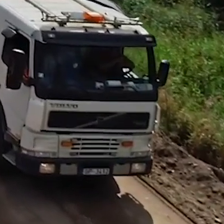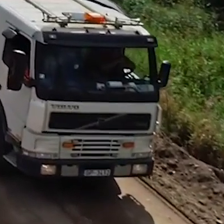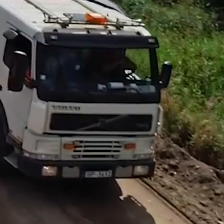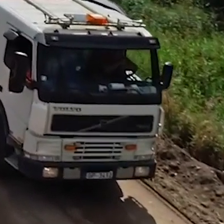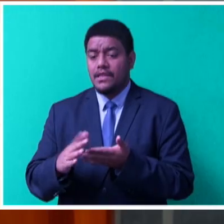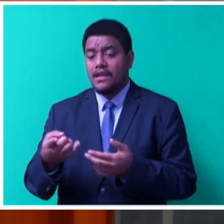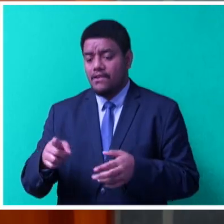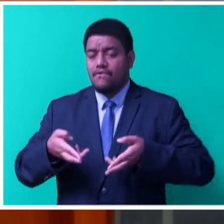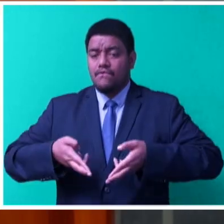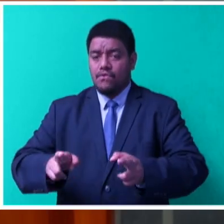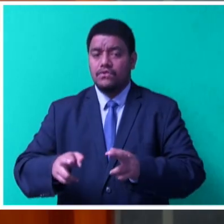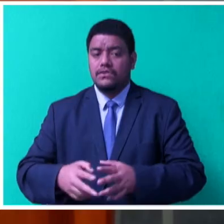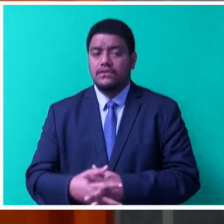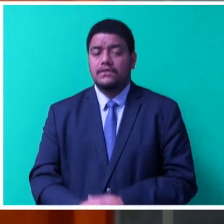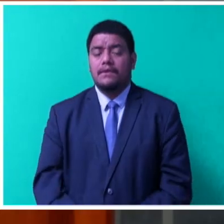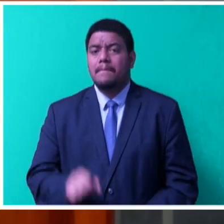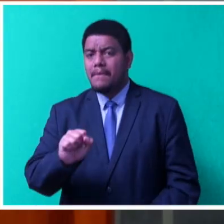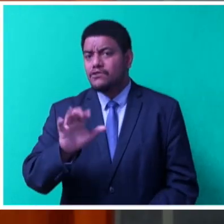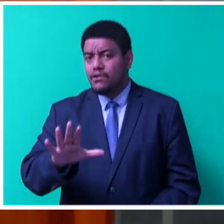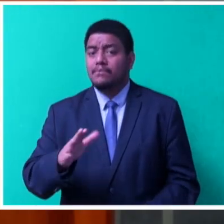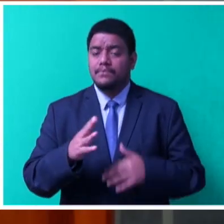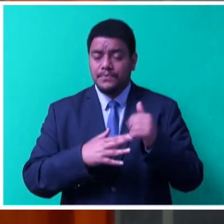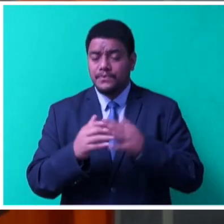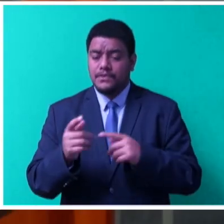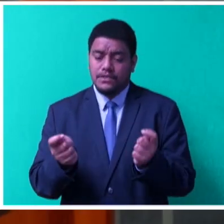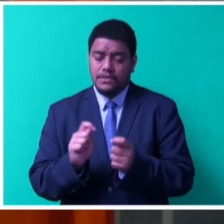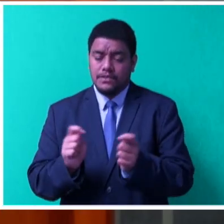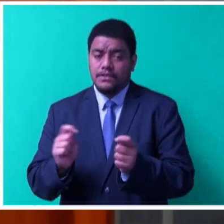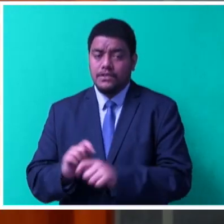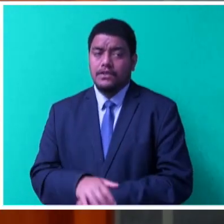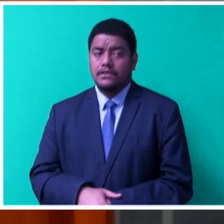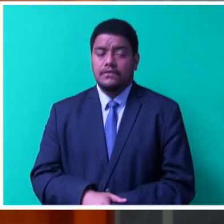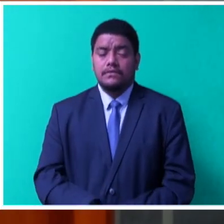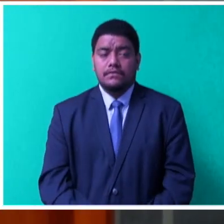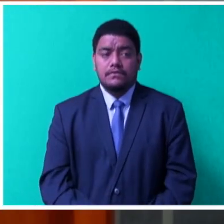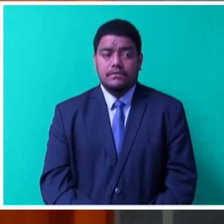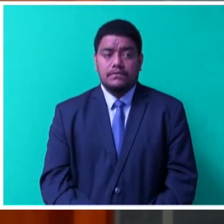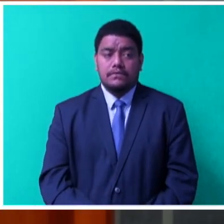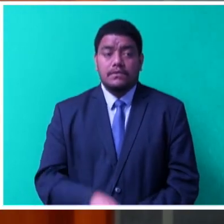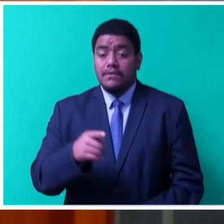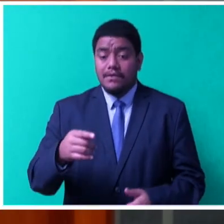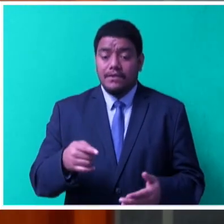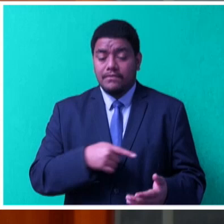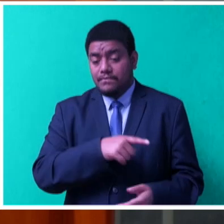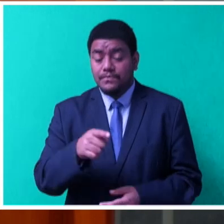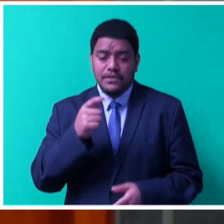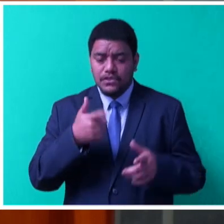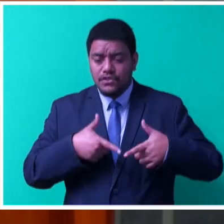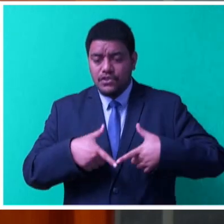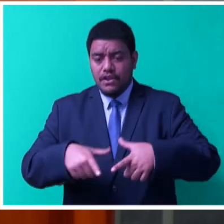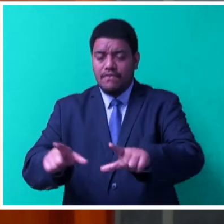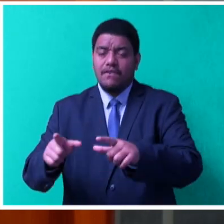and rural roads. To ease traffic congestion experienced by commuters traveling in major